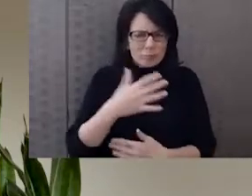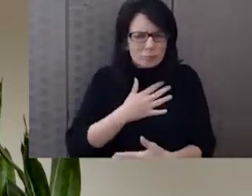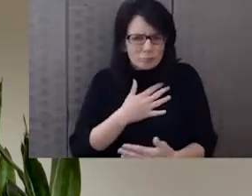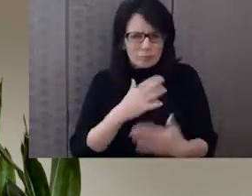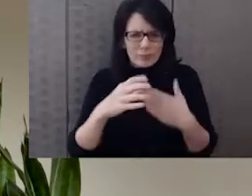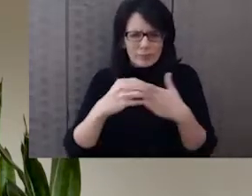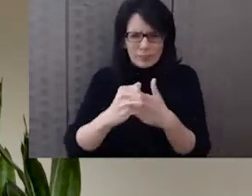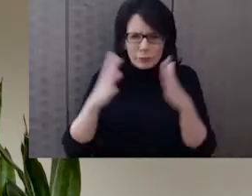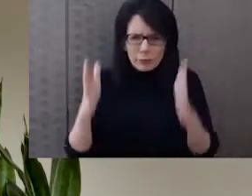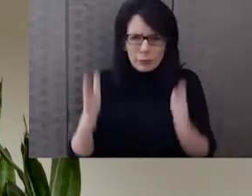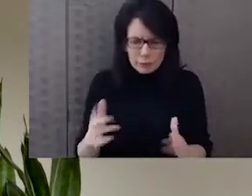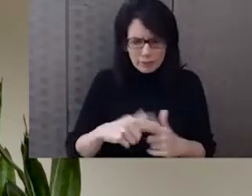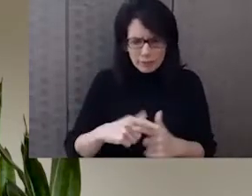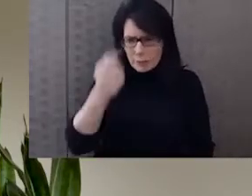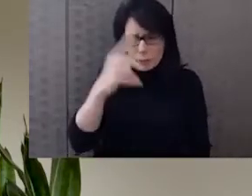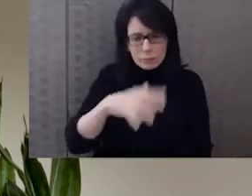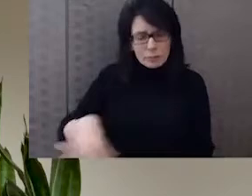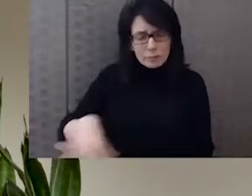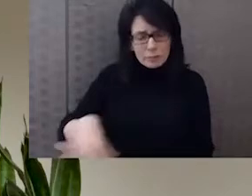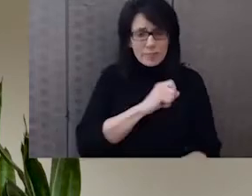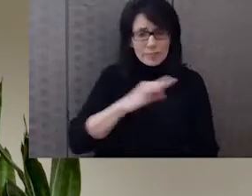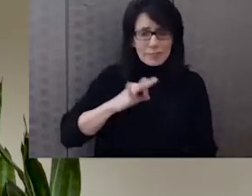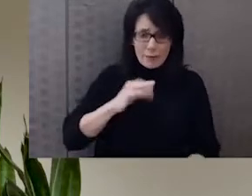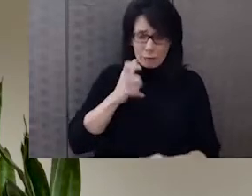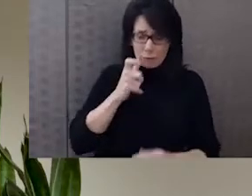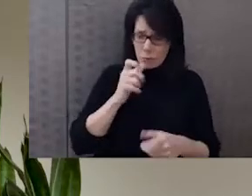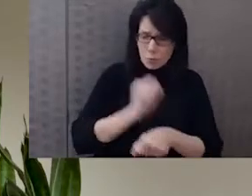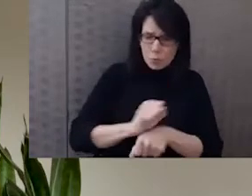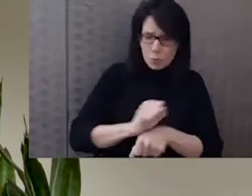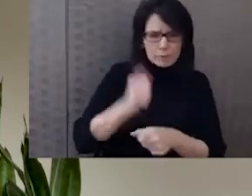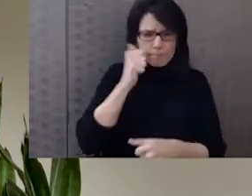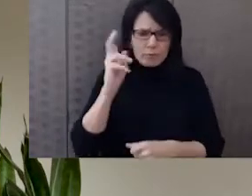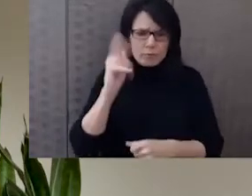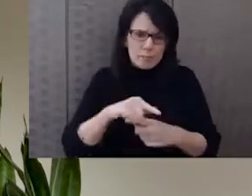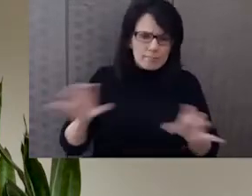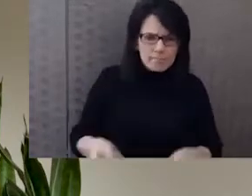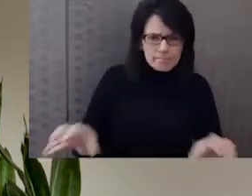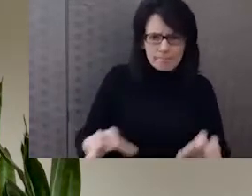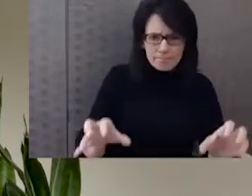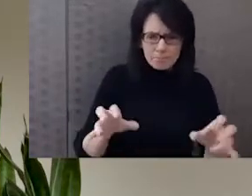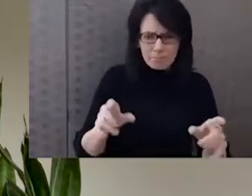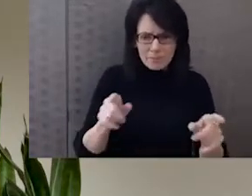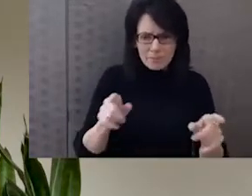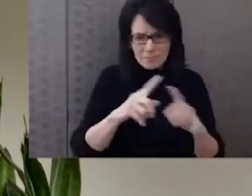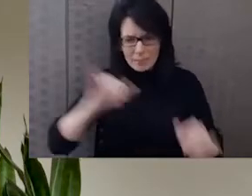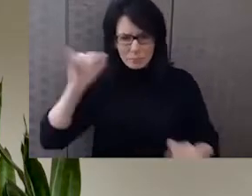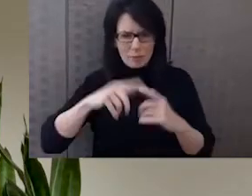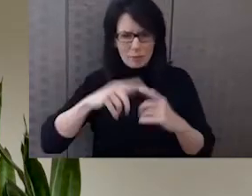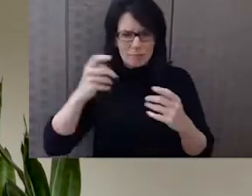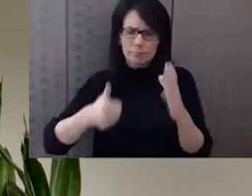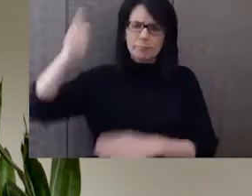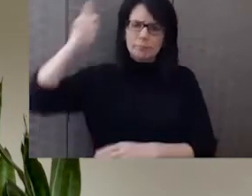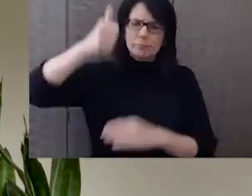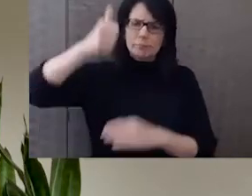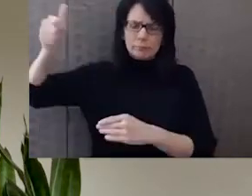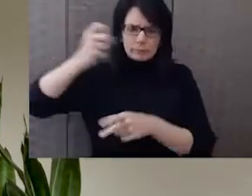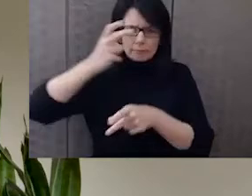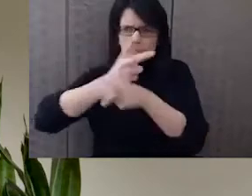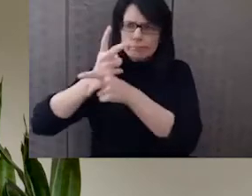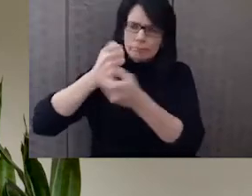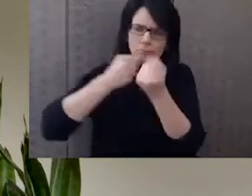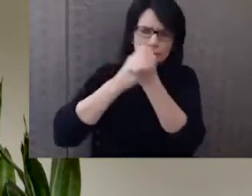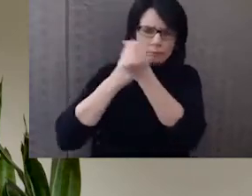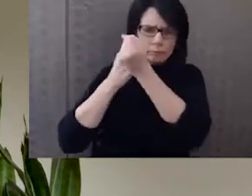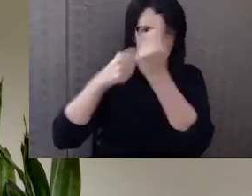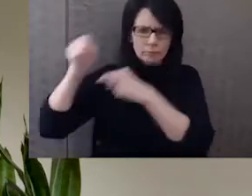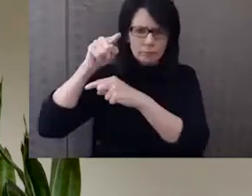but also enough intelligence and experience to give us valuable support and guidance when we need it. But I was thinking about what makes